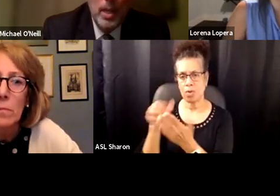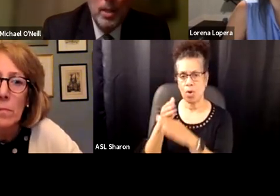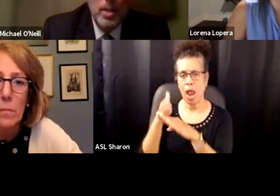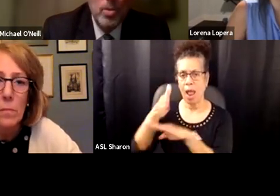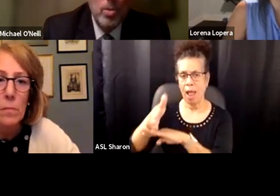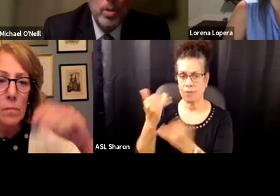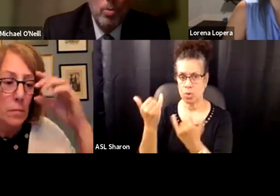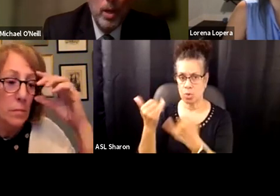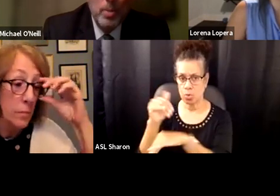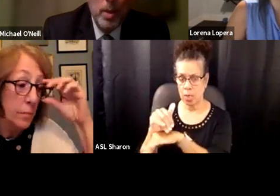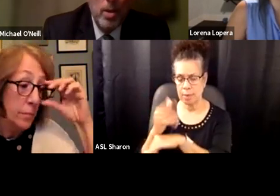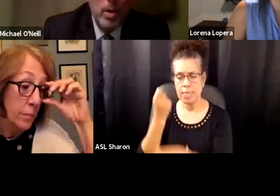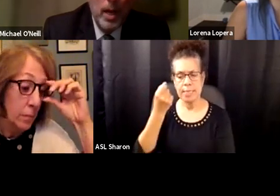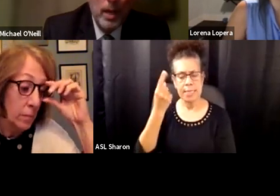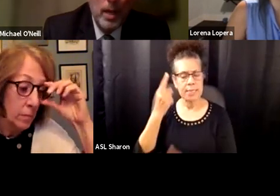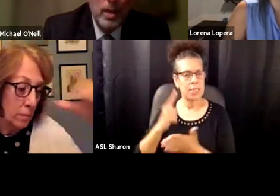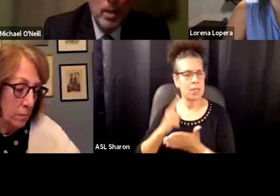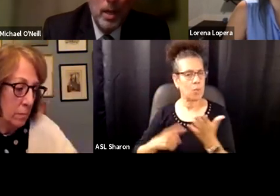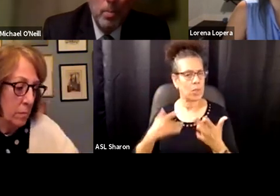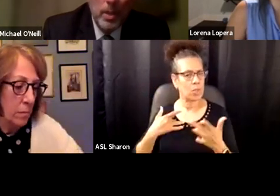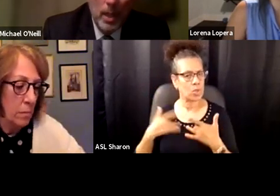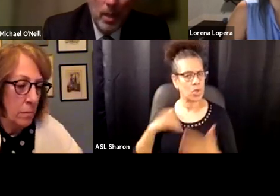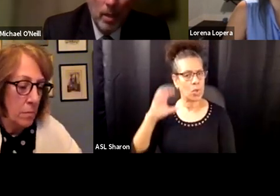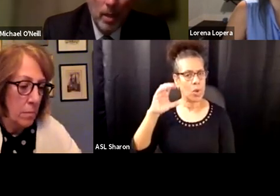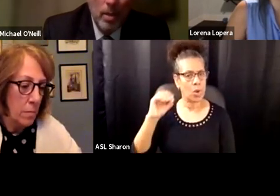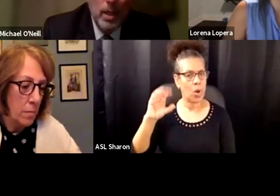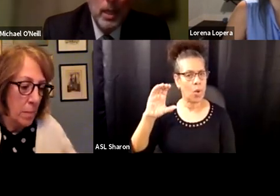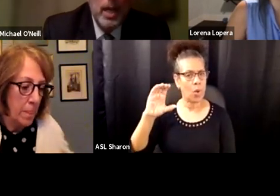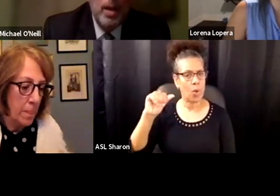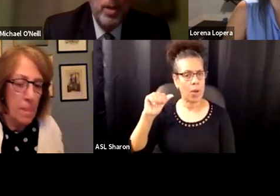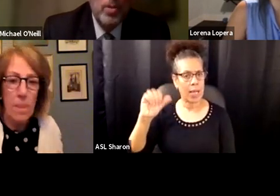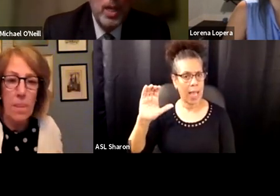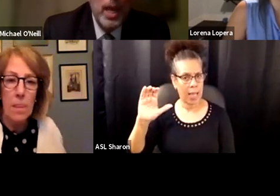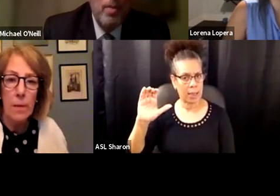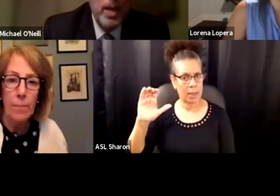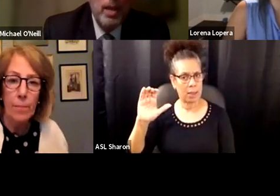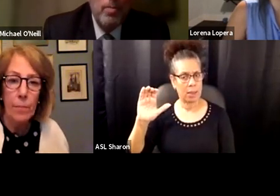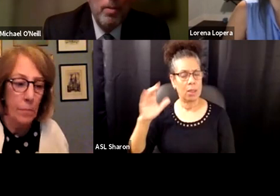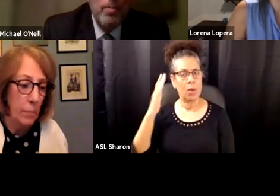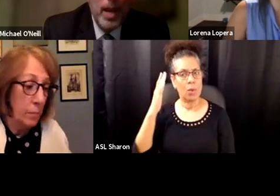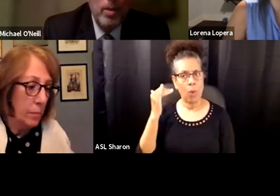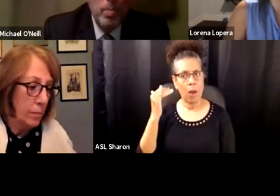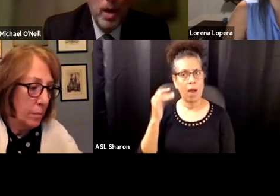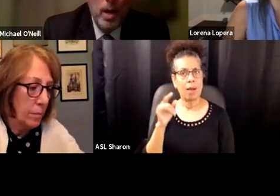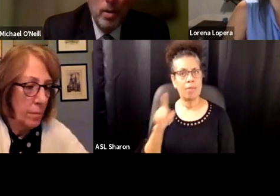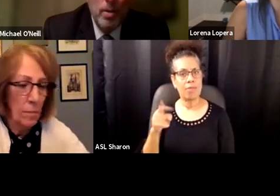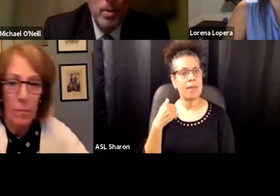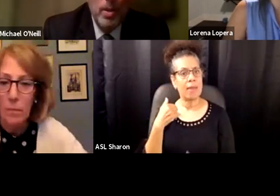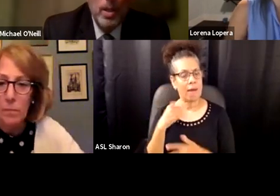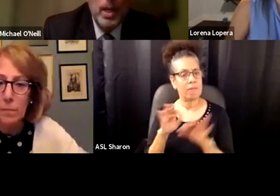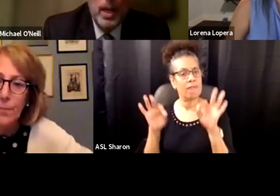understand the concerns raised by kokak in in particular because they have been a very valued